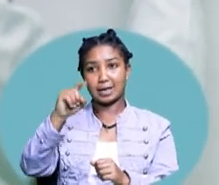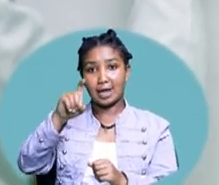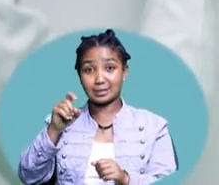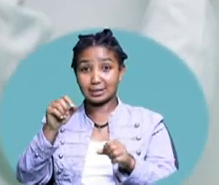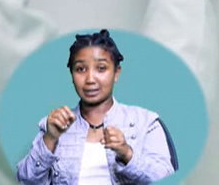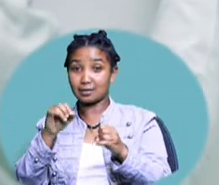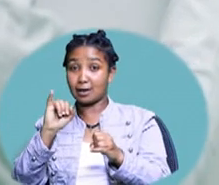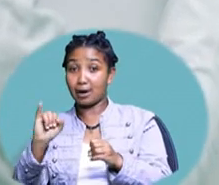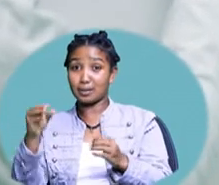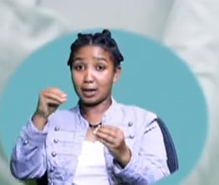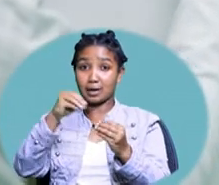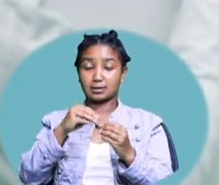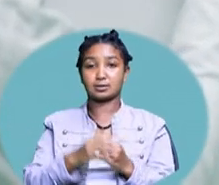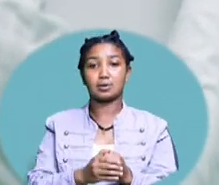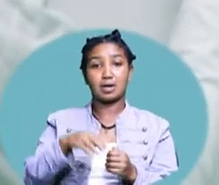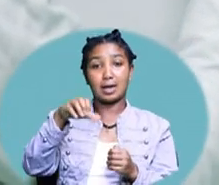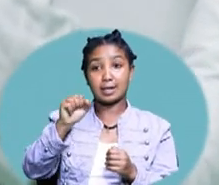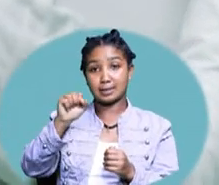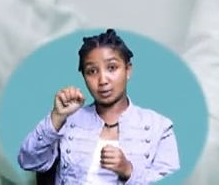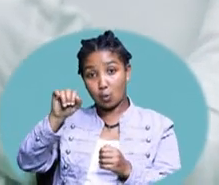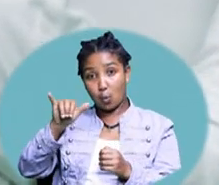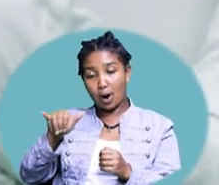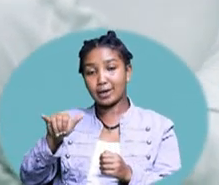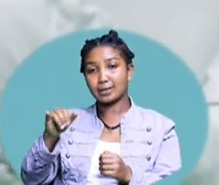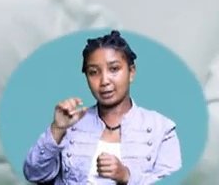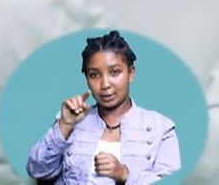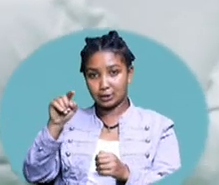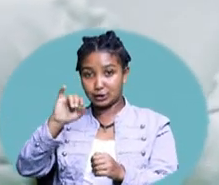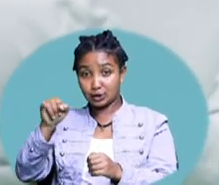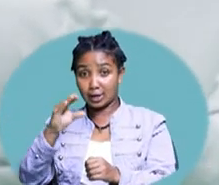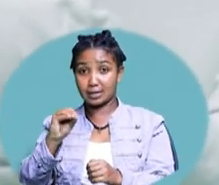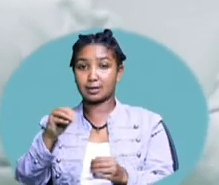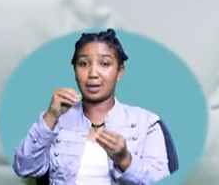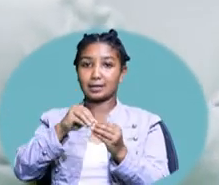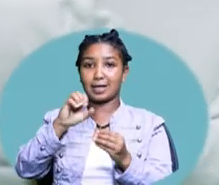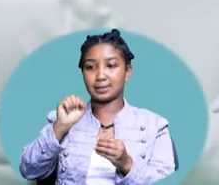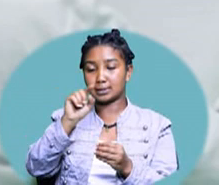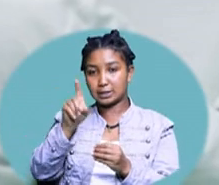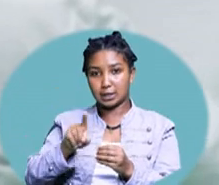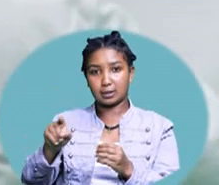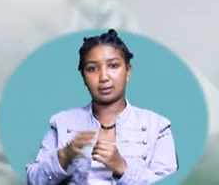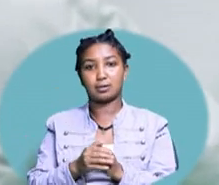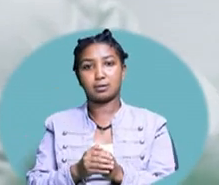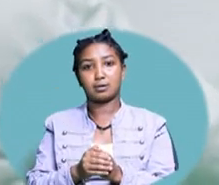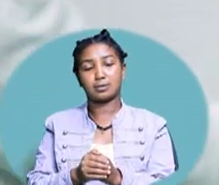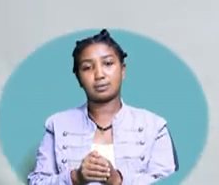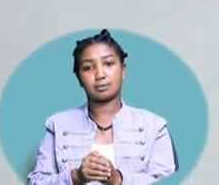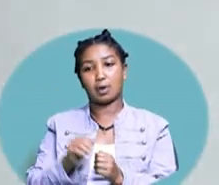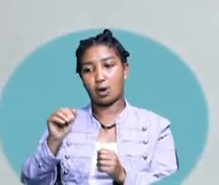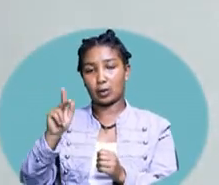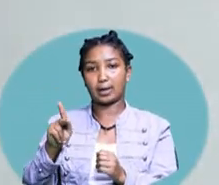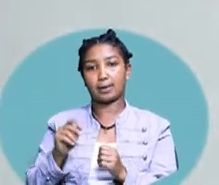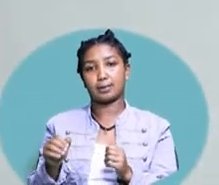Sx in the I, plus Sy in a j, plus Sz along